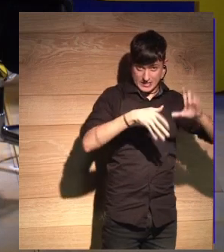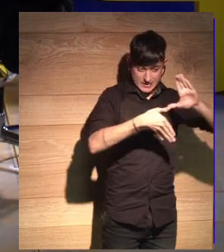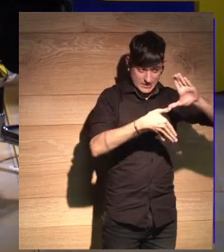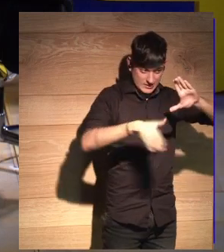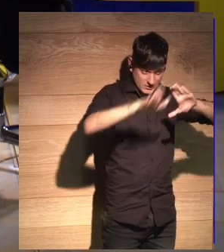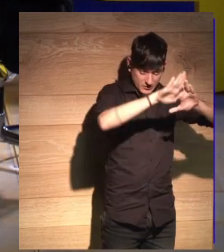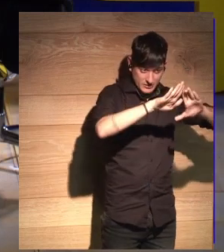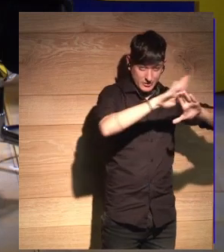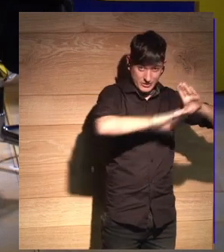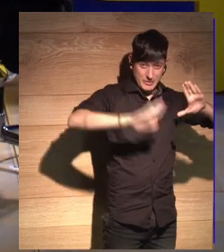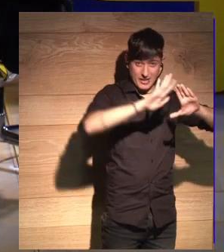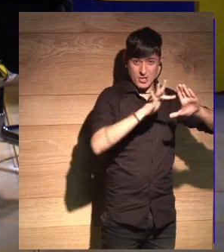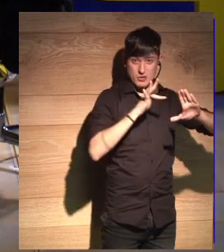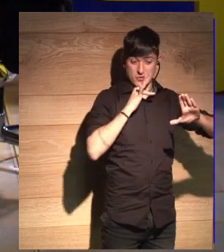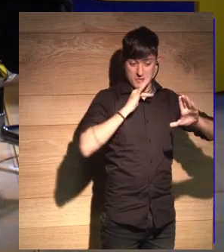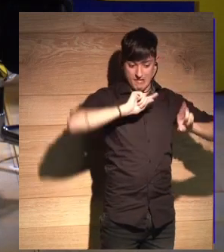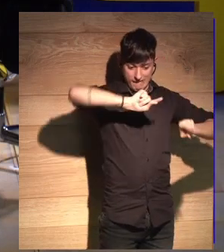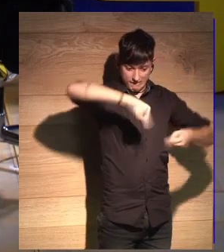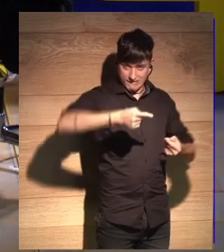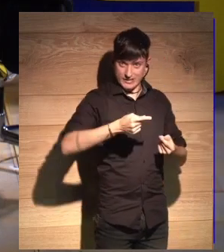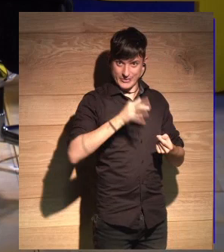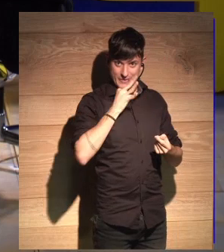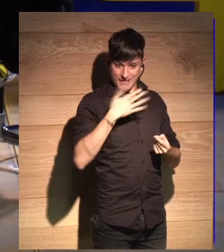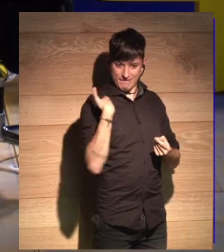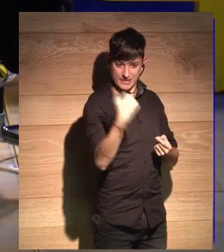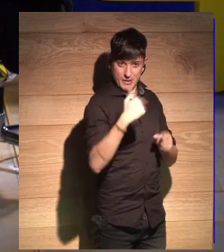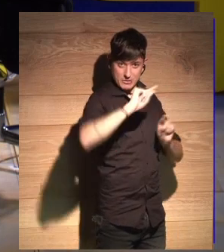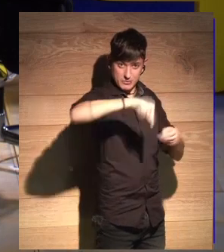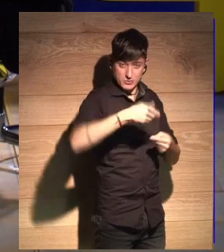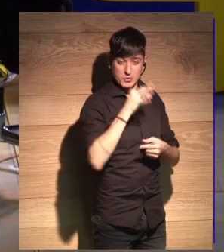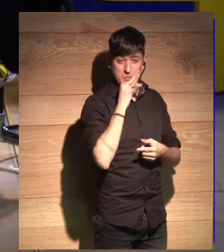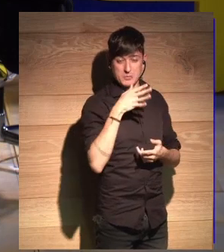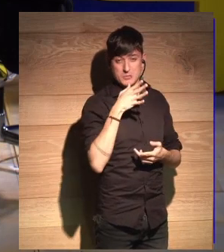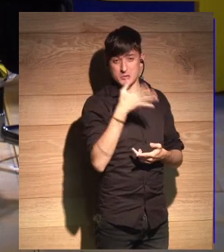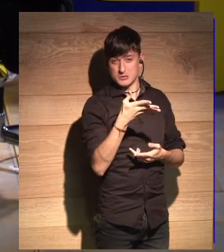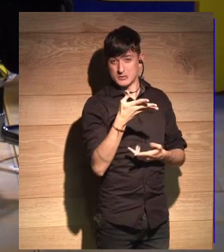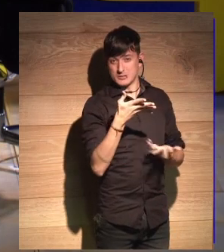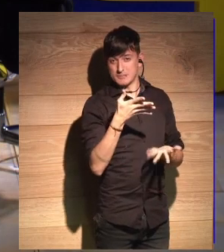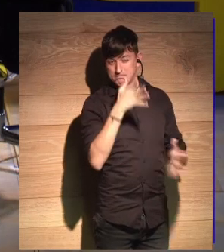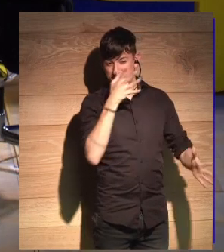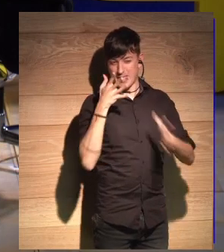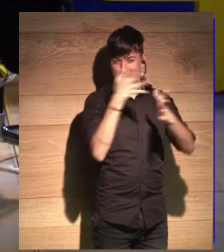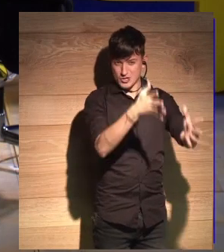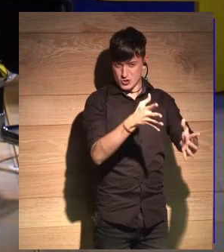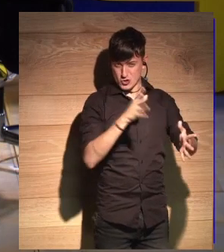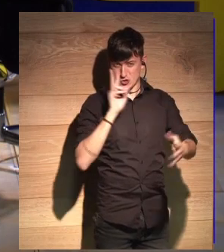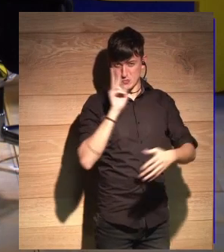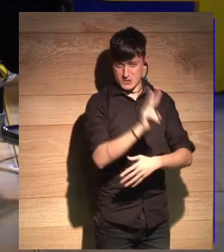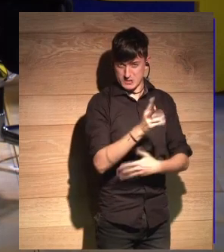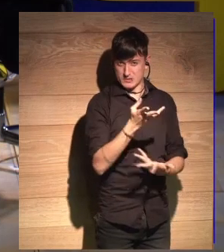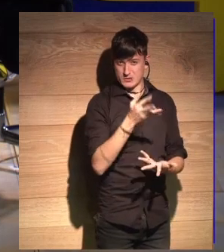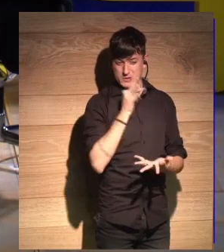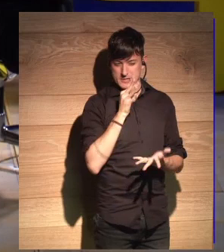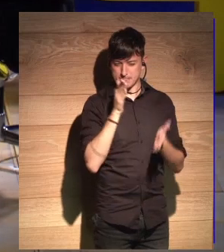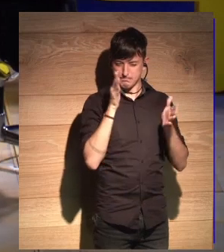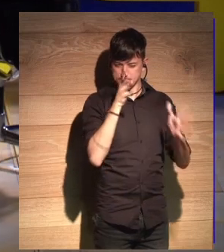me because they're looking at 10 years in the future. They say, well, can we make something really sustainable? Can we make something that's sustainable and grows? And so there's